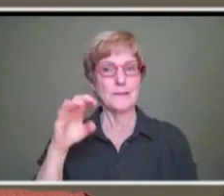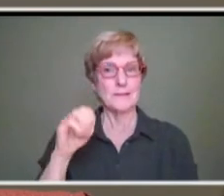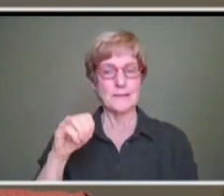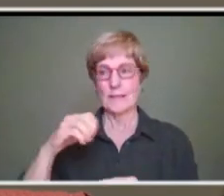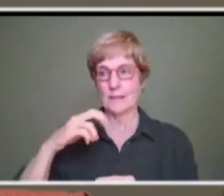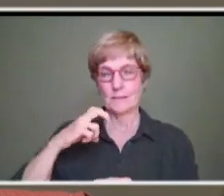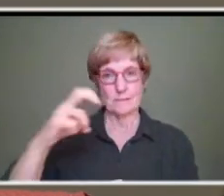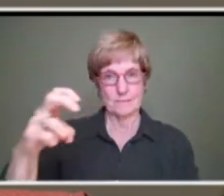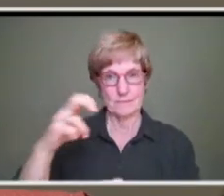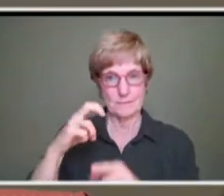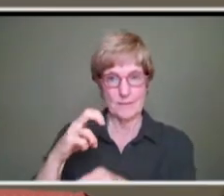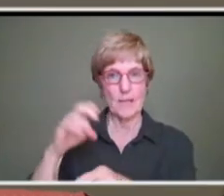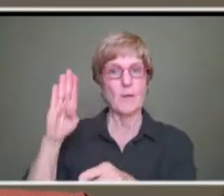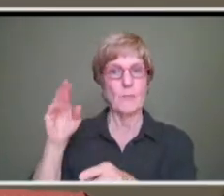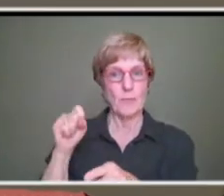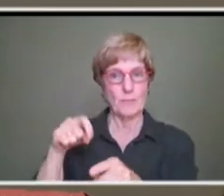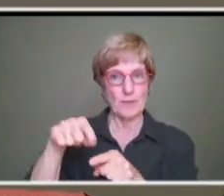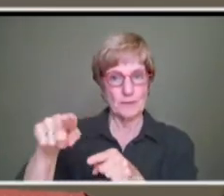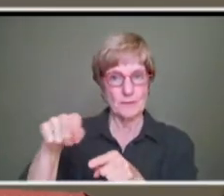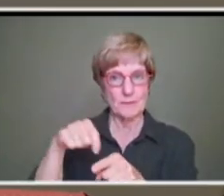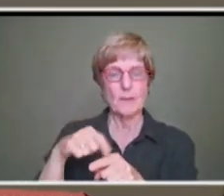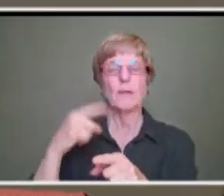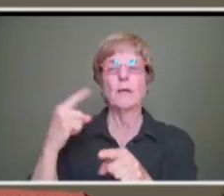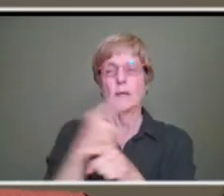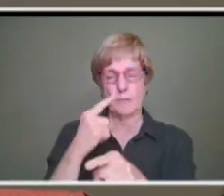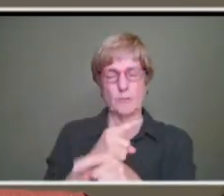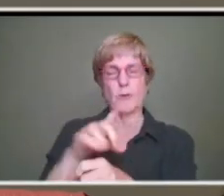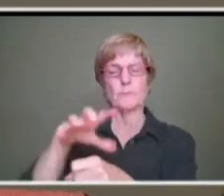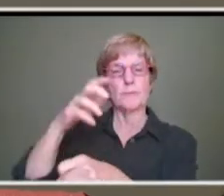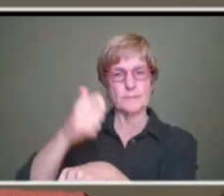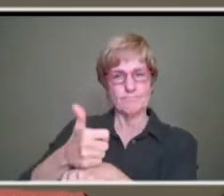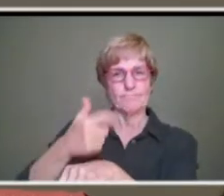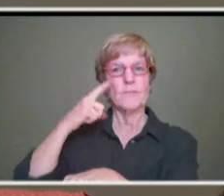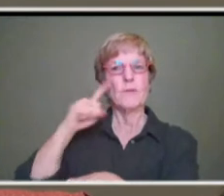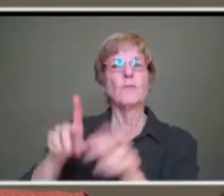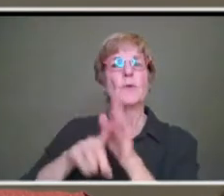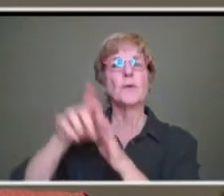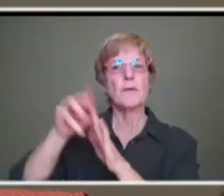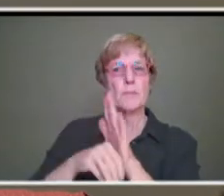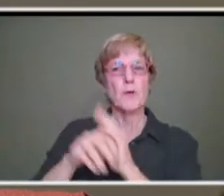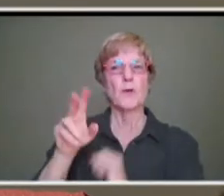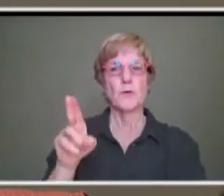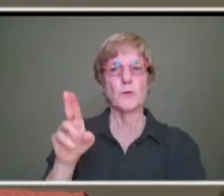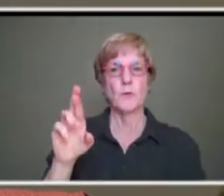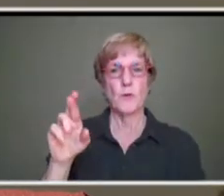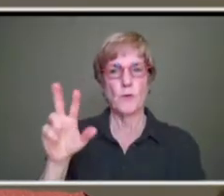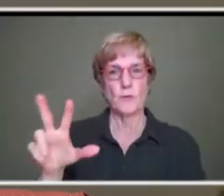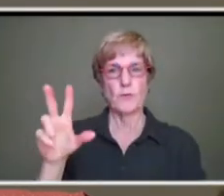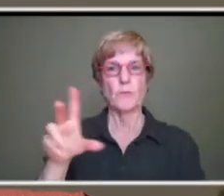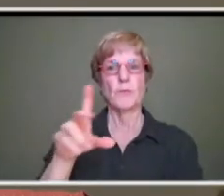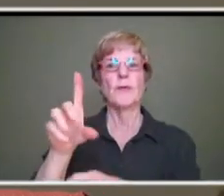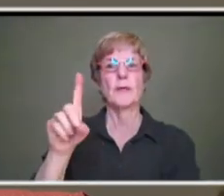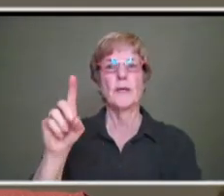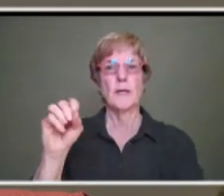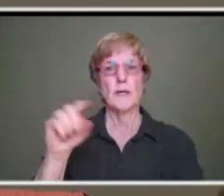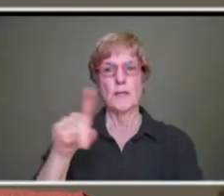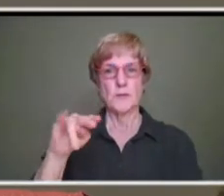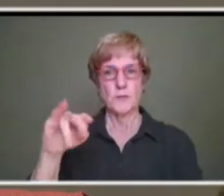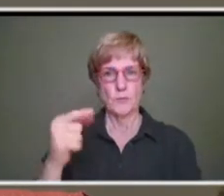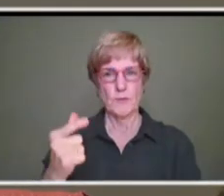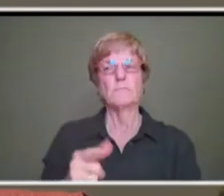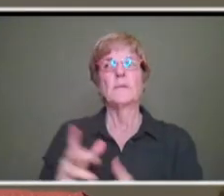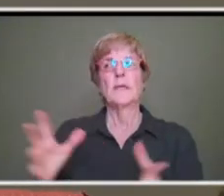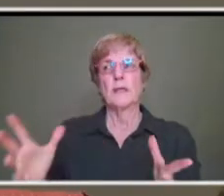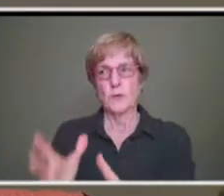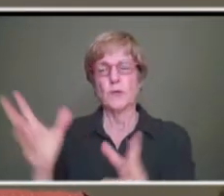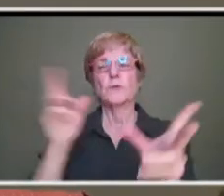Corridor served by a bus route making it an appropriate location for development Allowed by the ur-3 zoning District that further encourages pedestrian-oriented